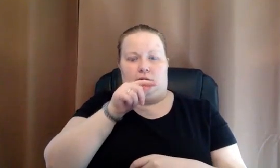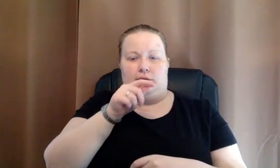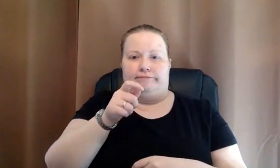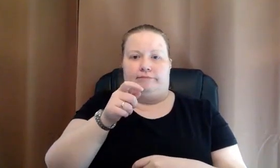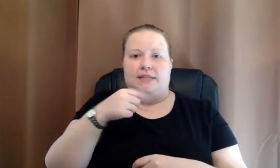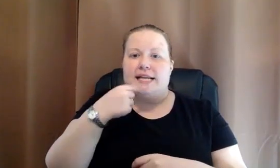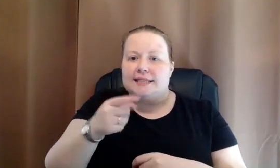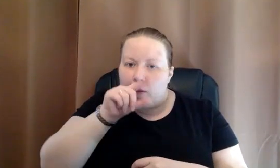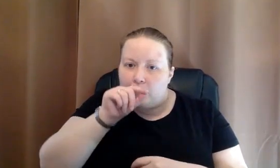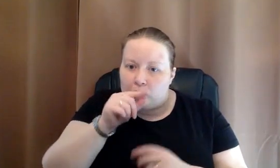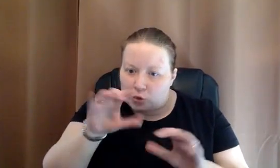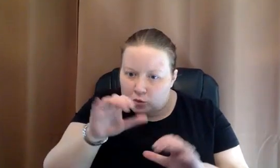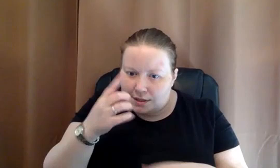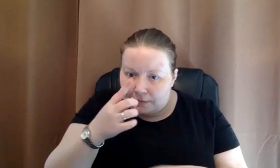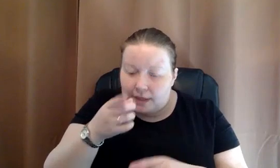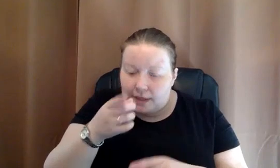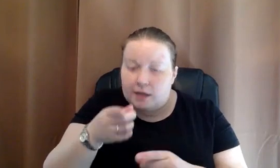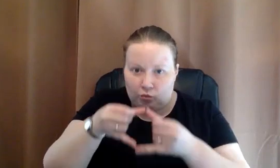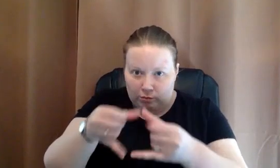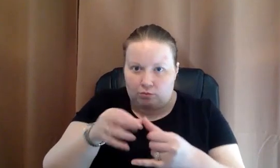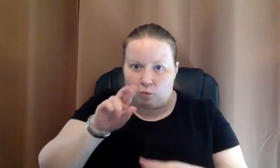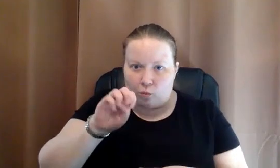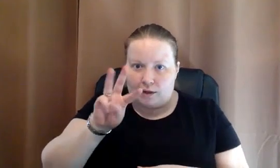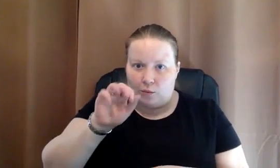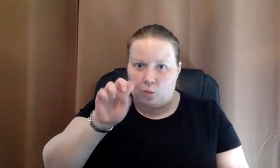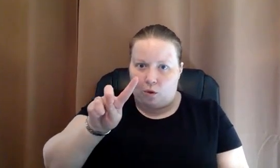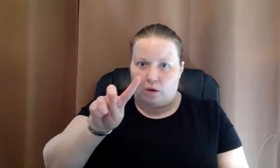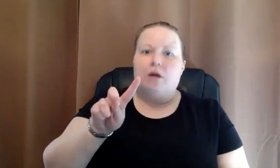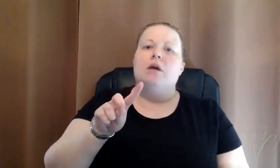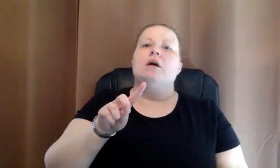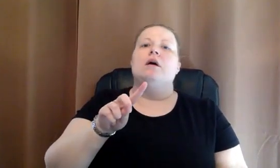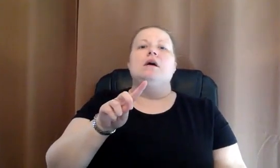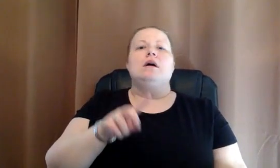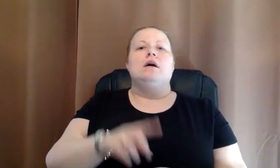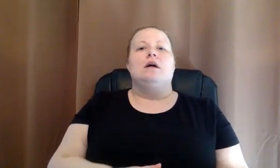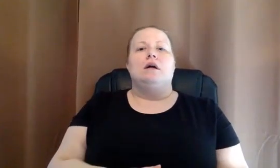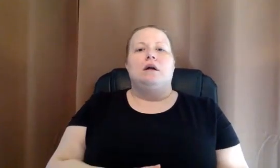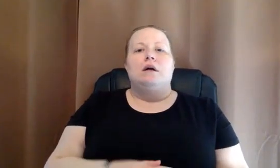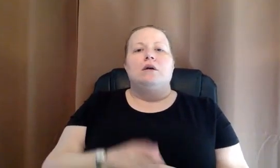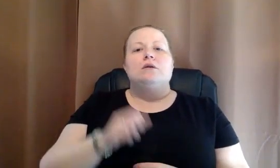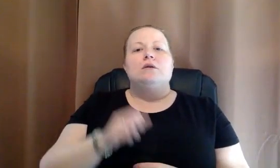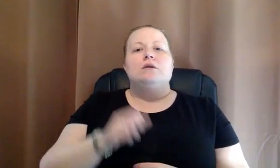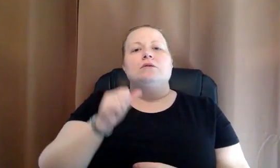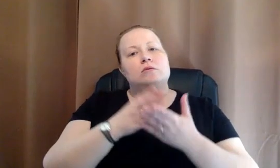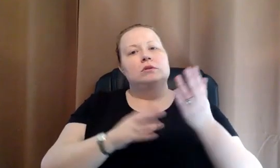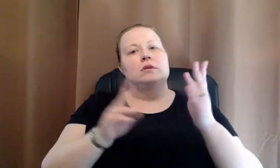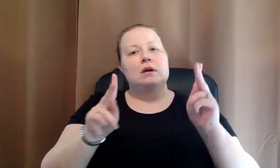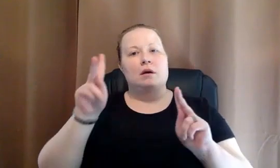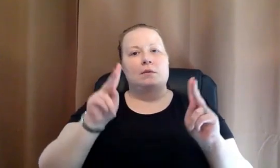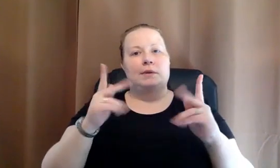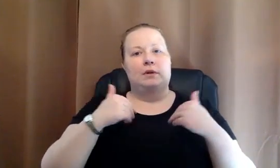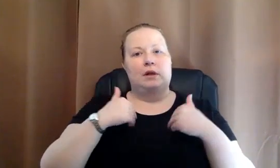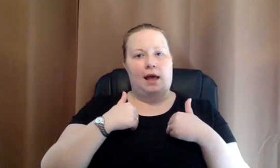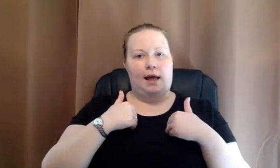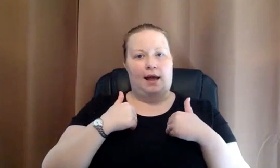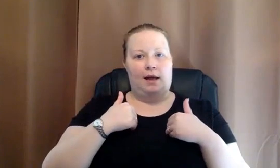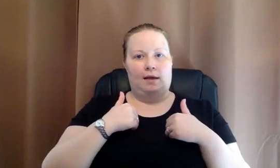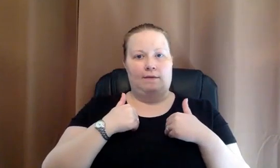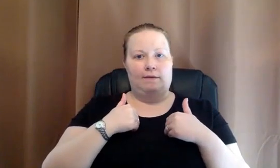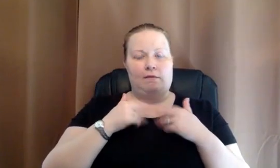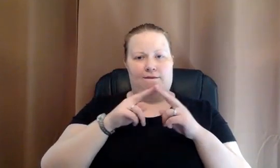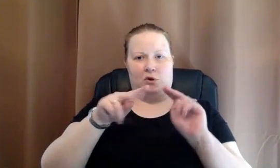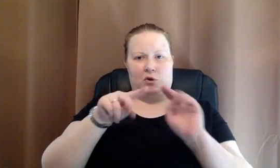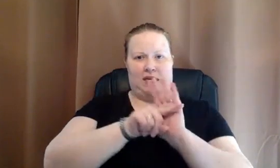the bird to do something and you get a reward. And so, some people have a very